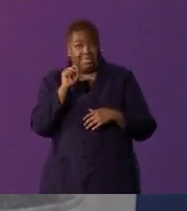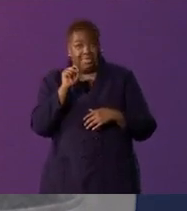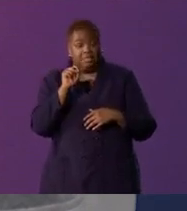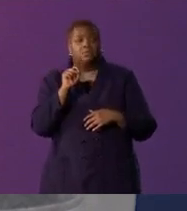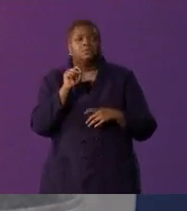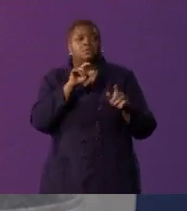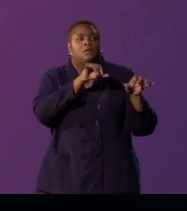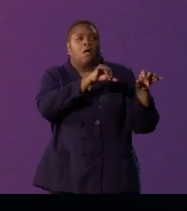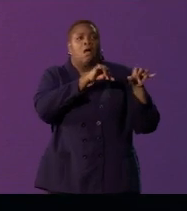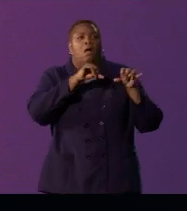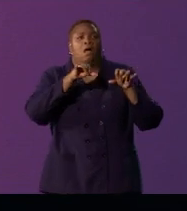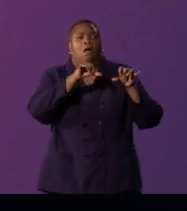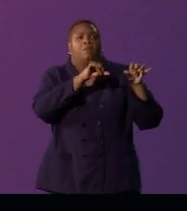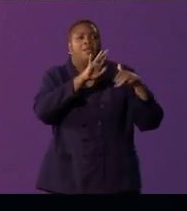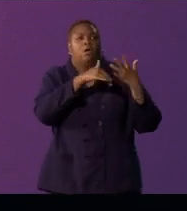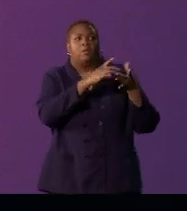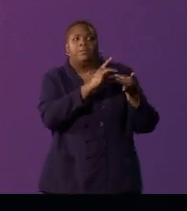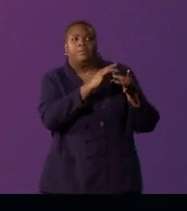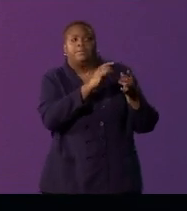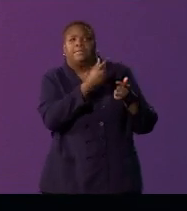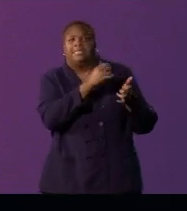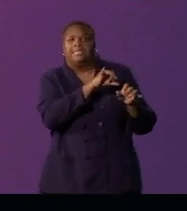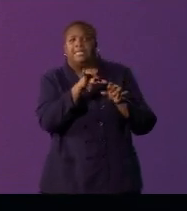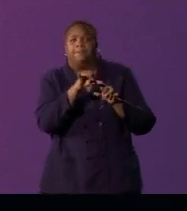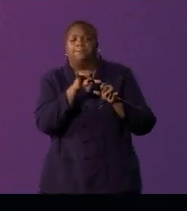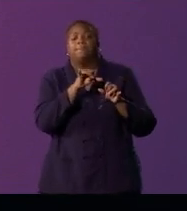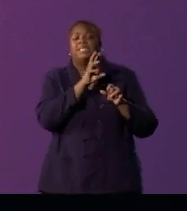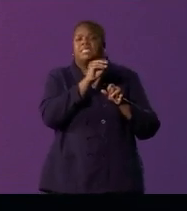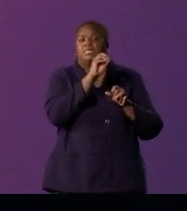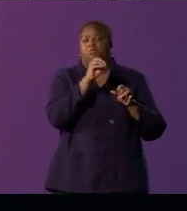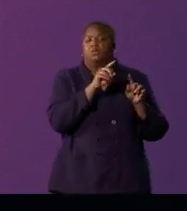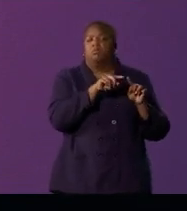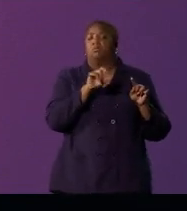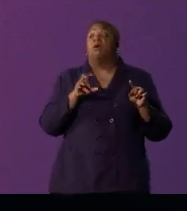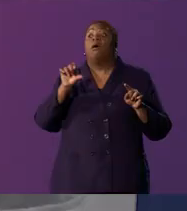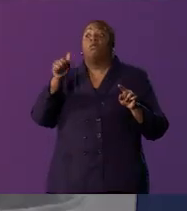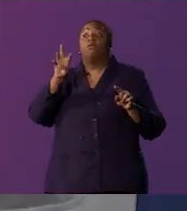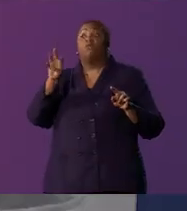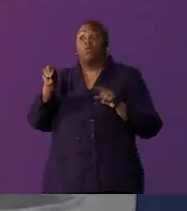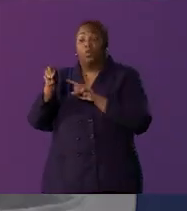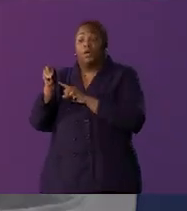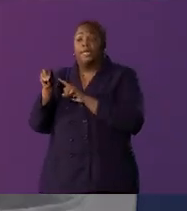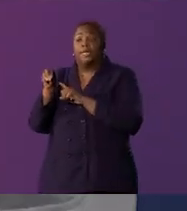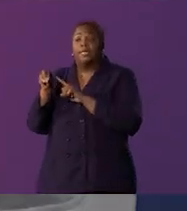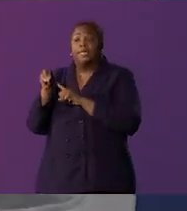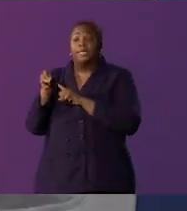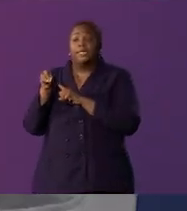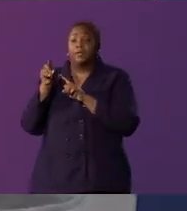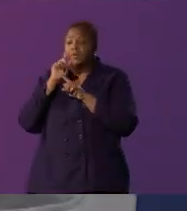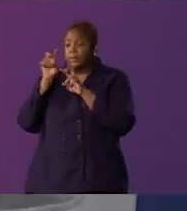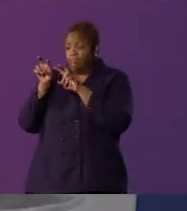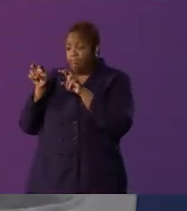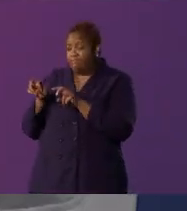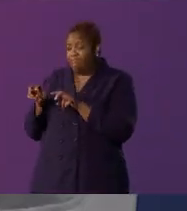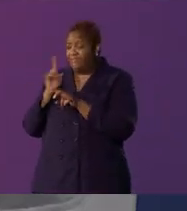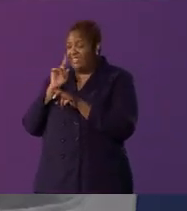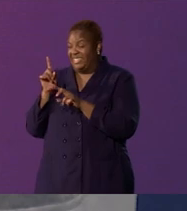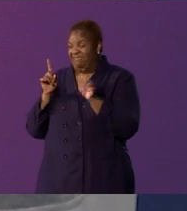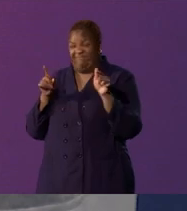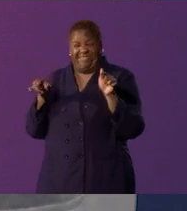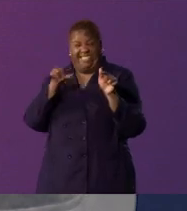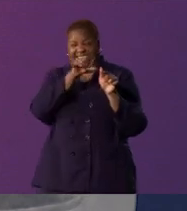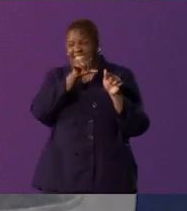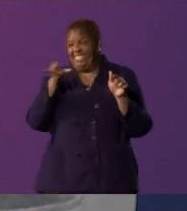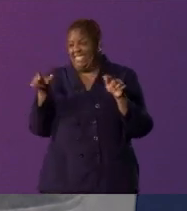megatrend articulation. The other 40, if you really go down to nuts and bolts, it's also the same